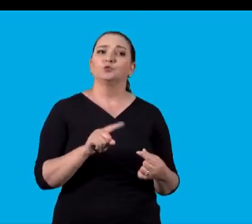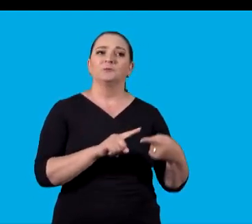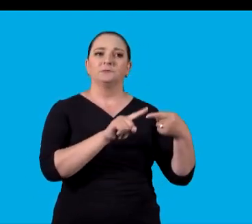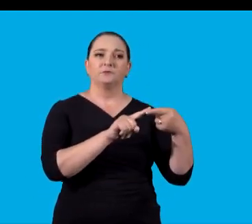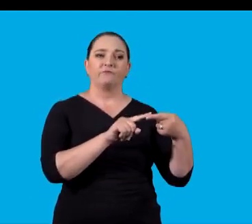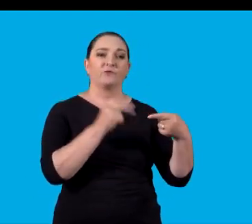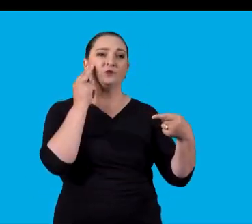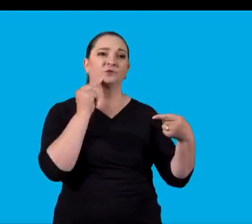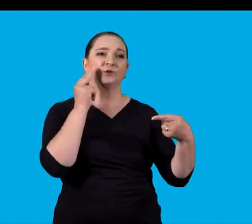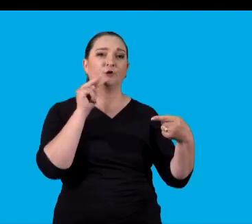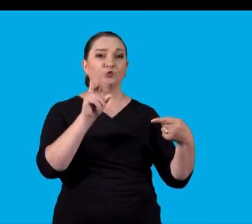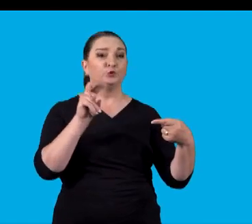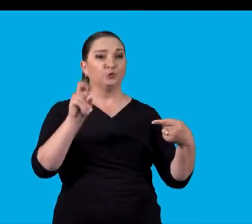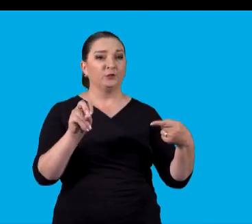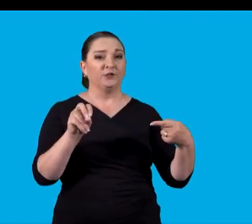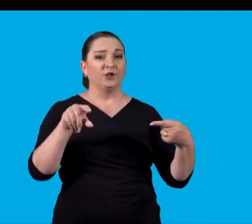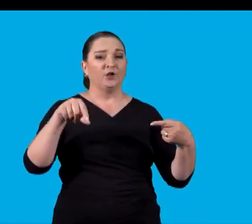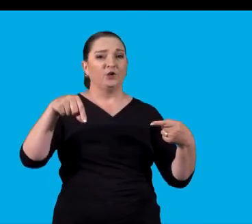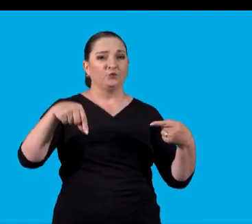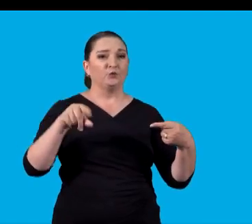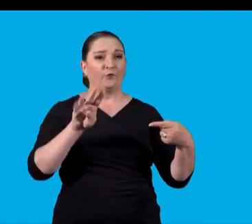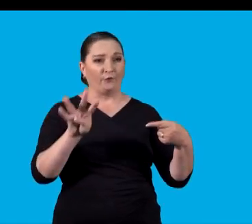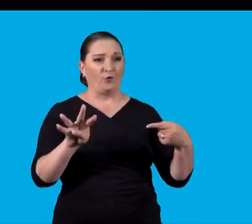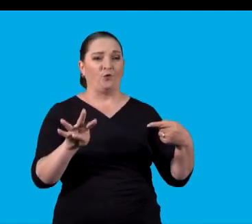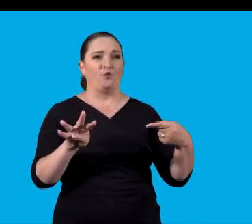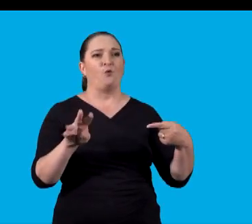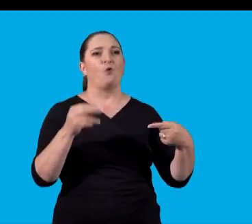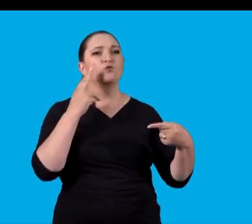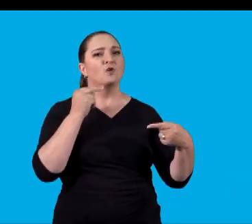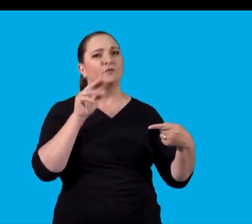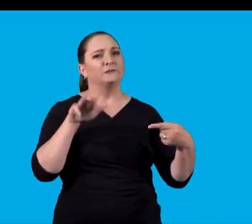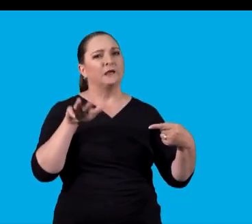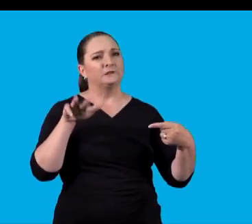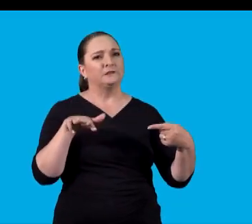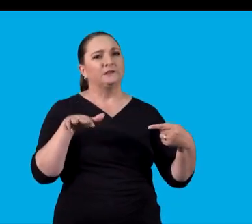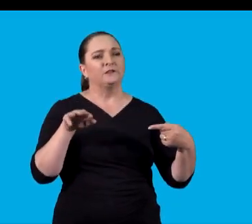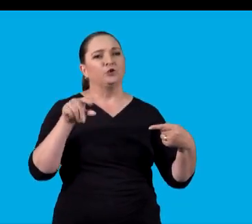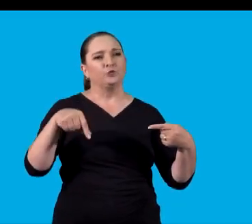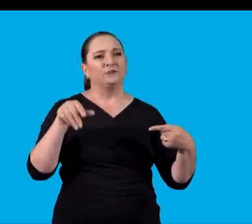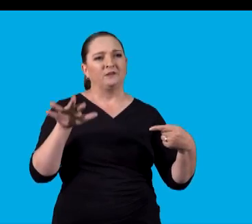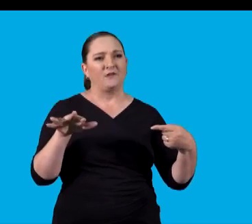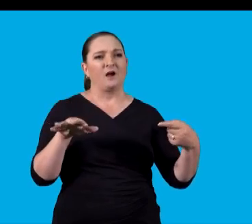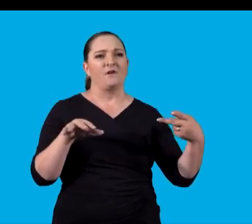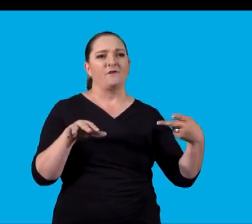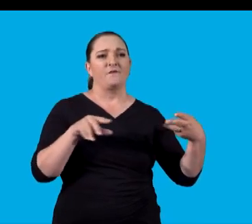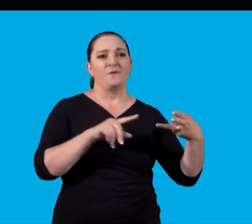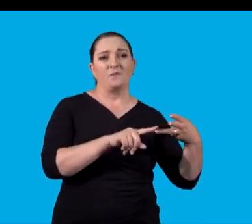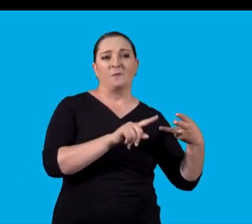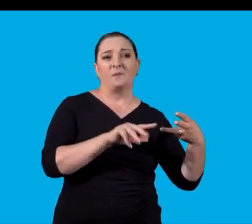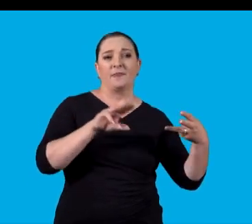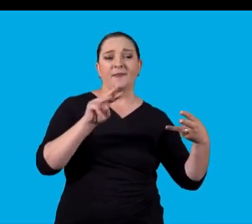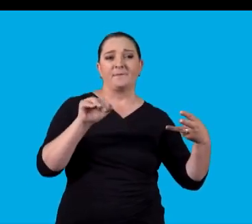the November 2020 question 4, November 2019 question 5, May-June 2019 question 5, as well as the